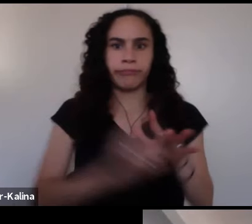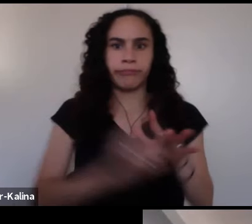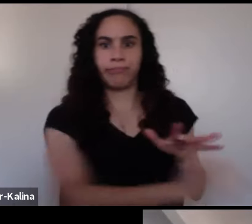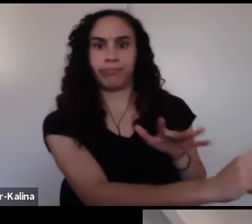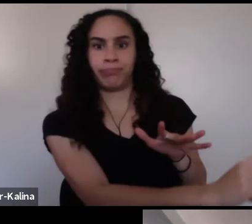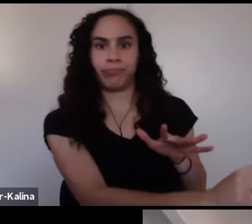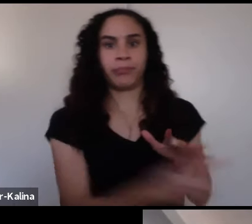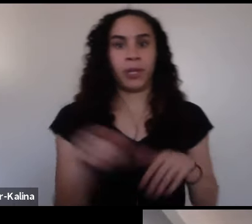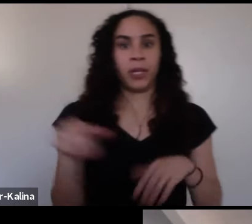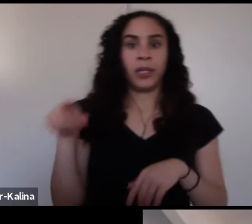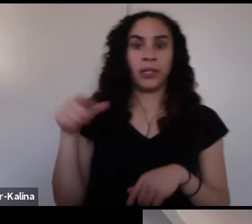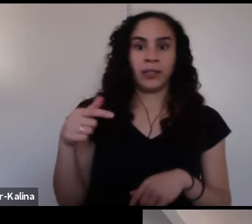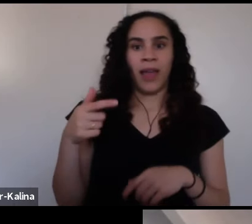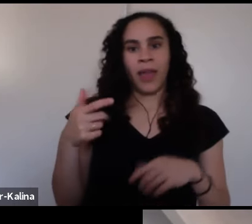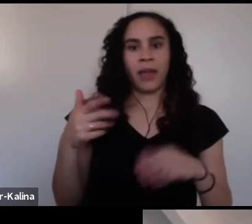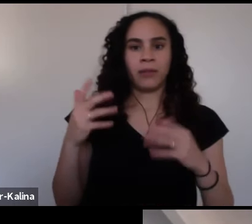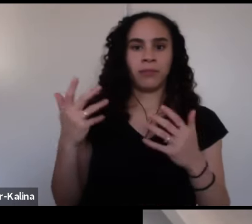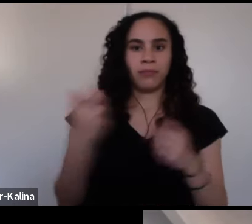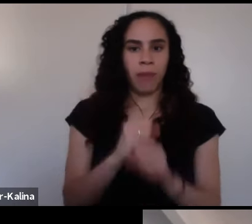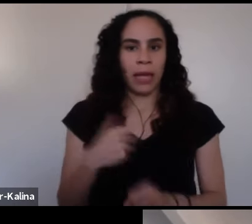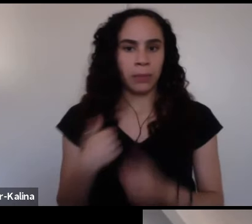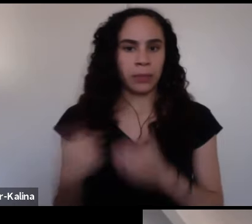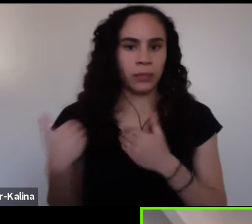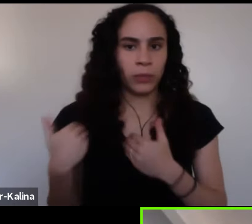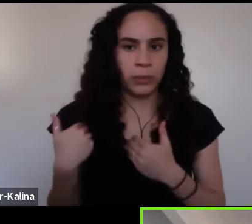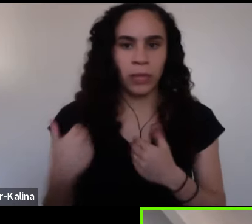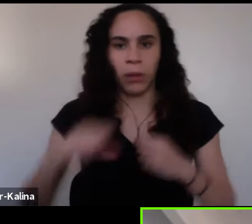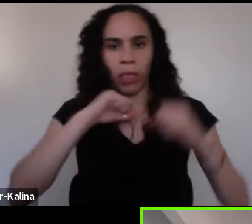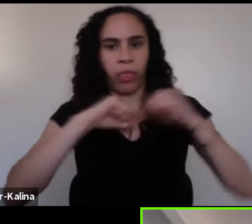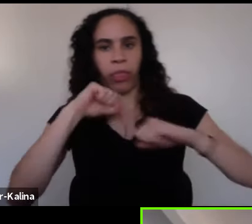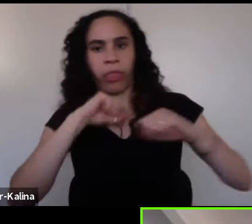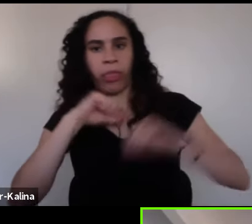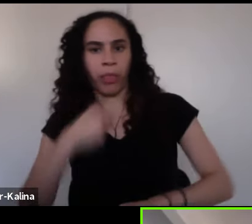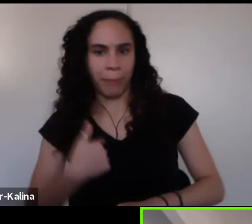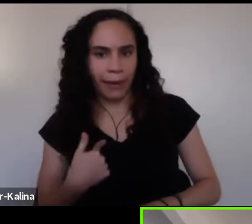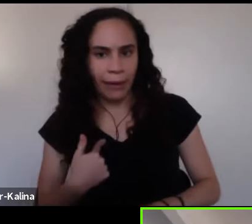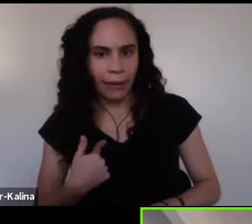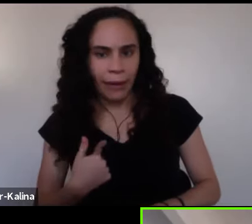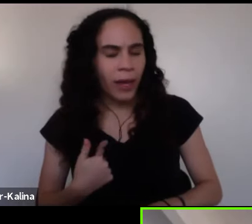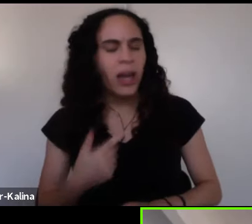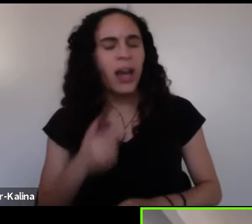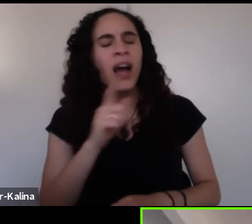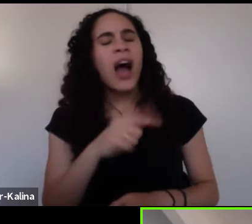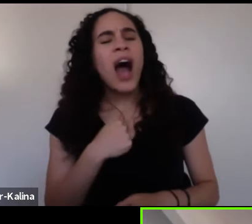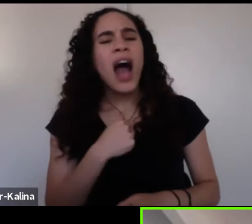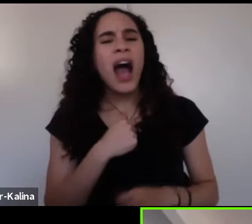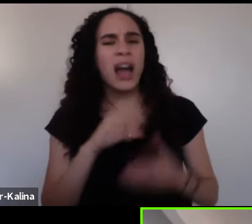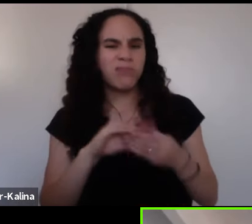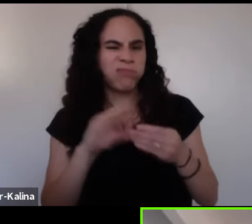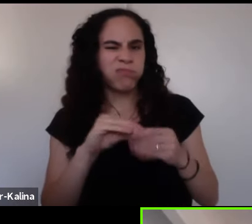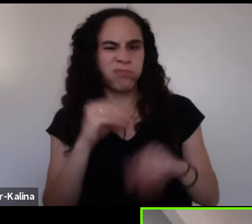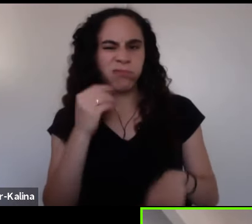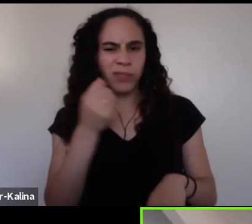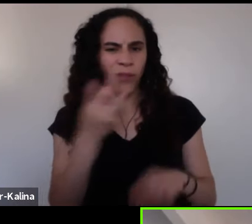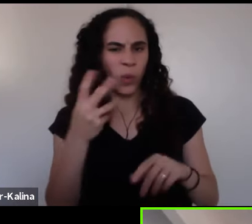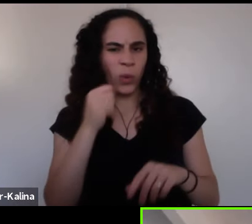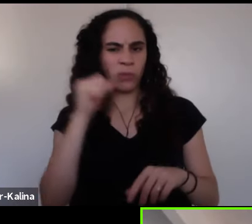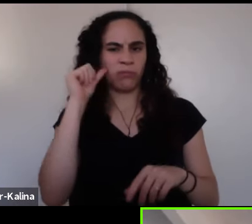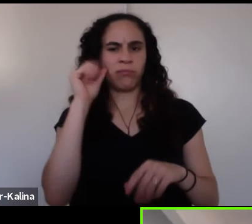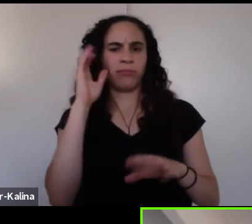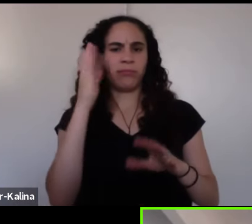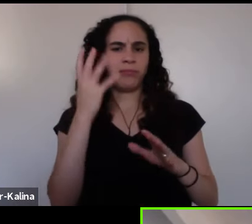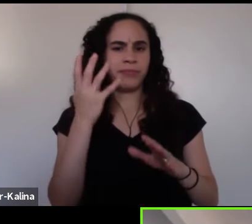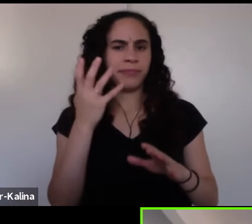You know what I mean? And I think I was talking to you about this the other day, but the folks that